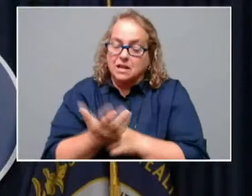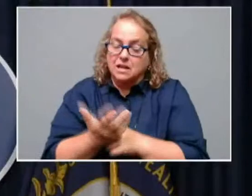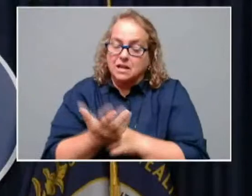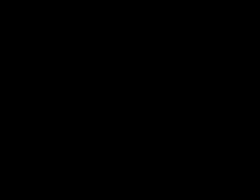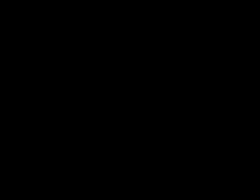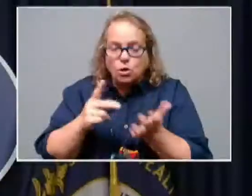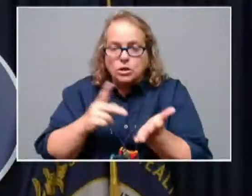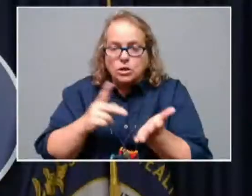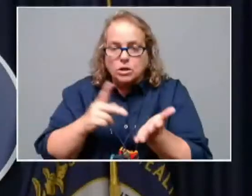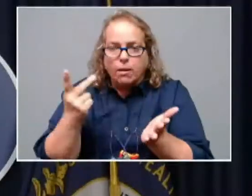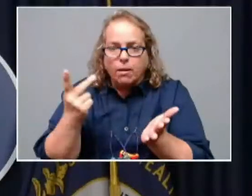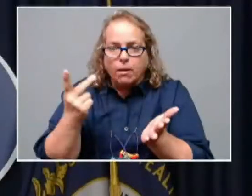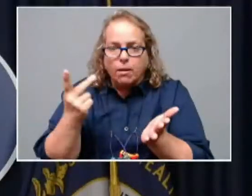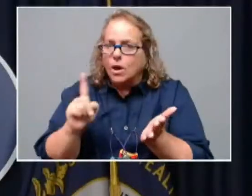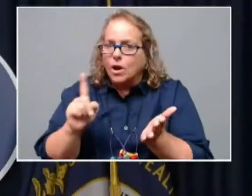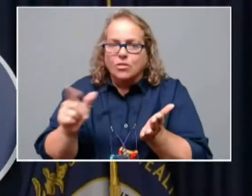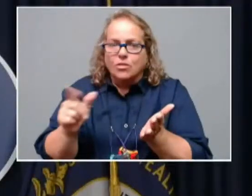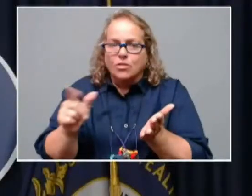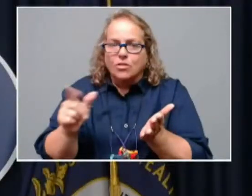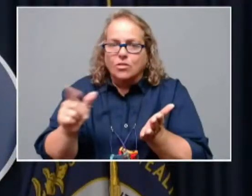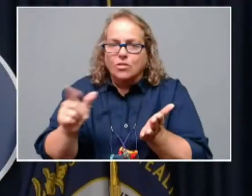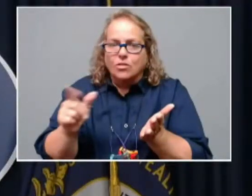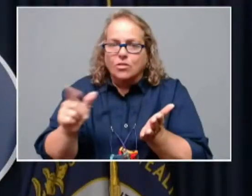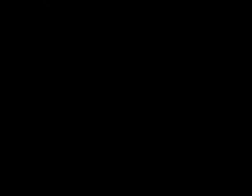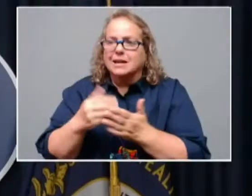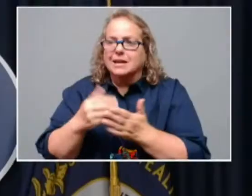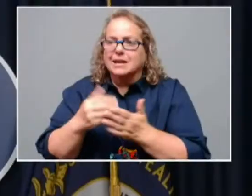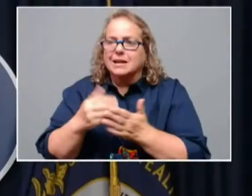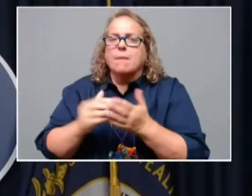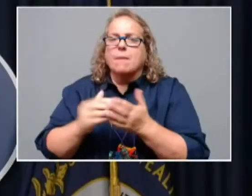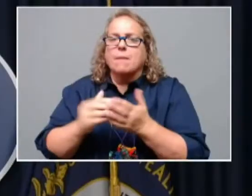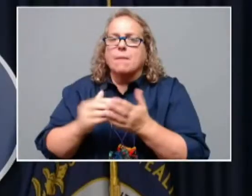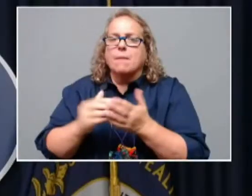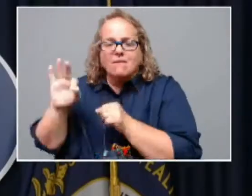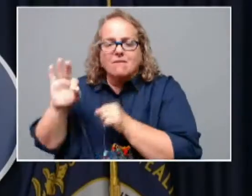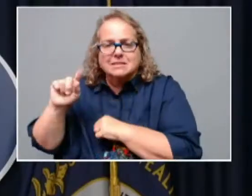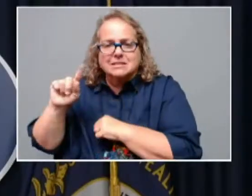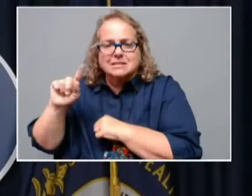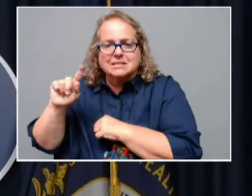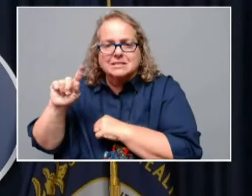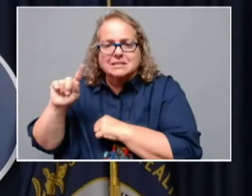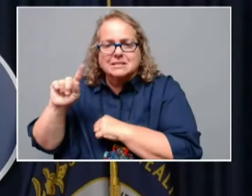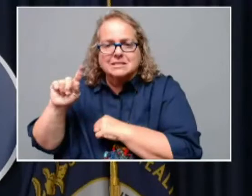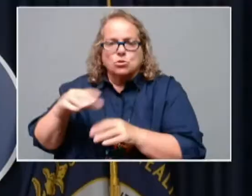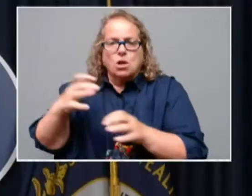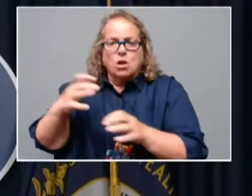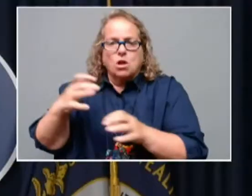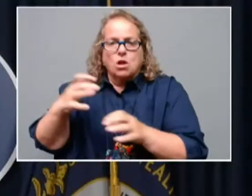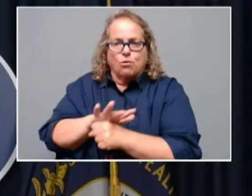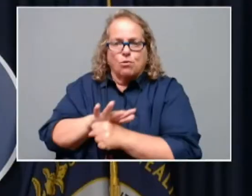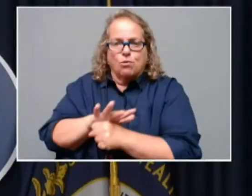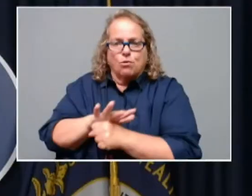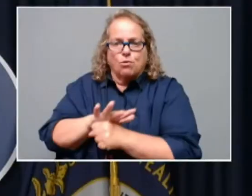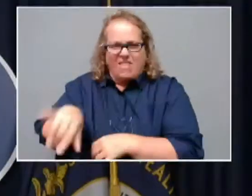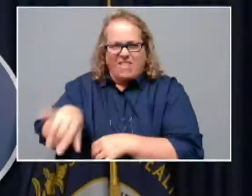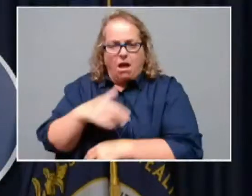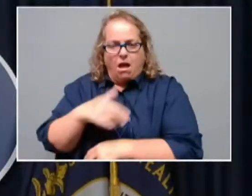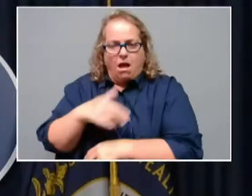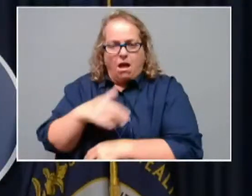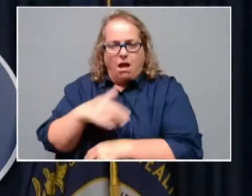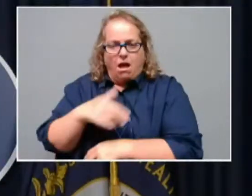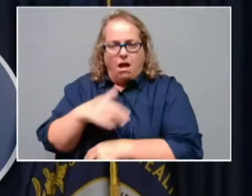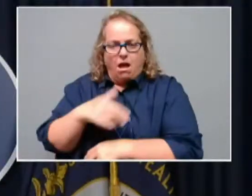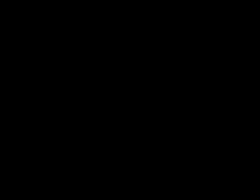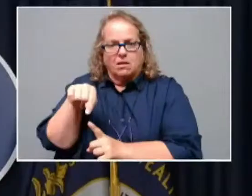might not be in other areas of the state. And so that puts a lot of pressure on hospitals that aren't